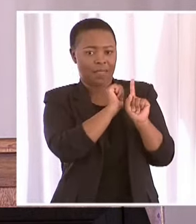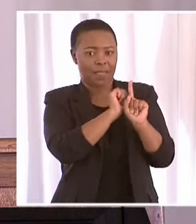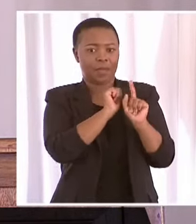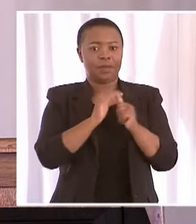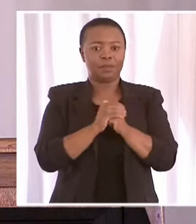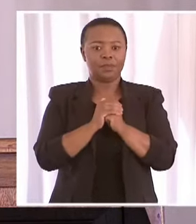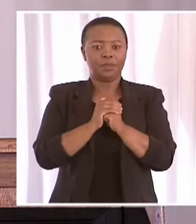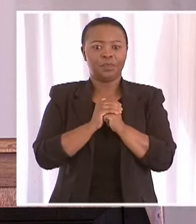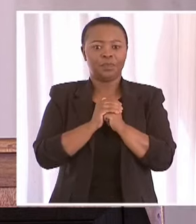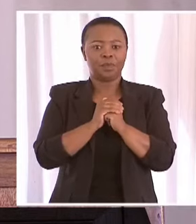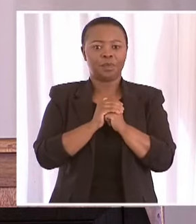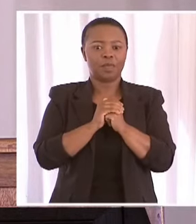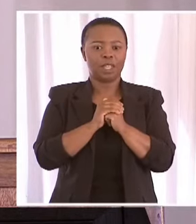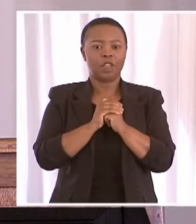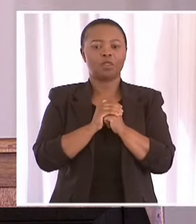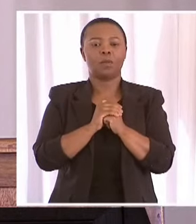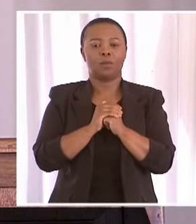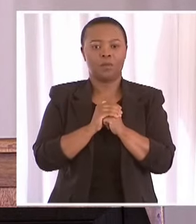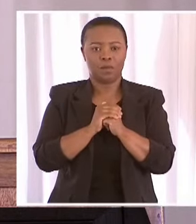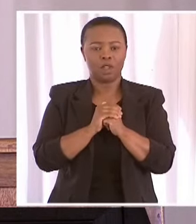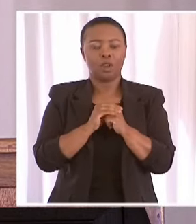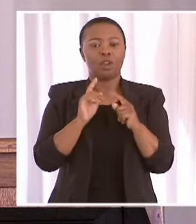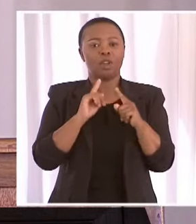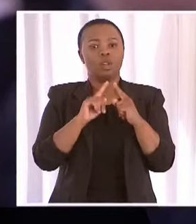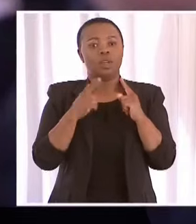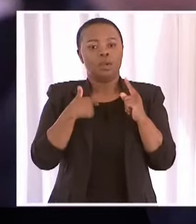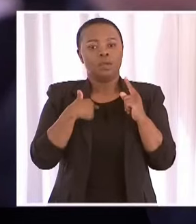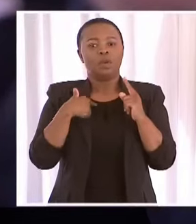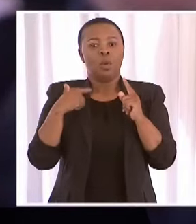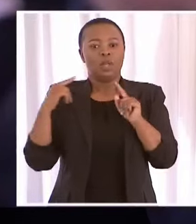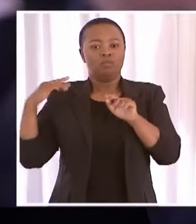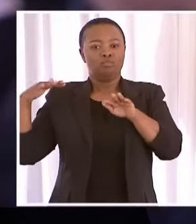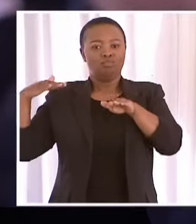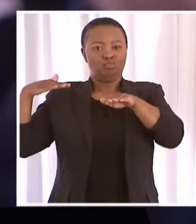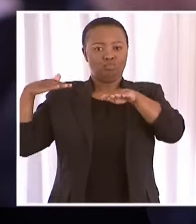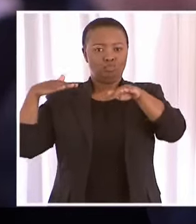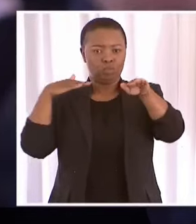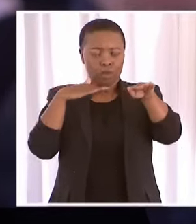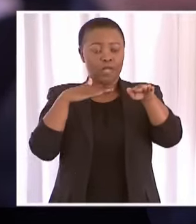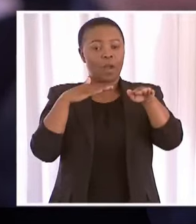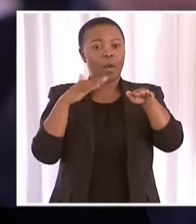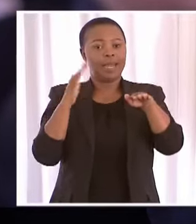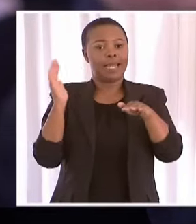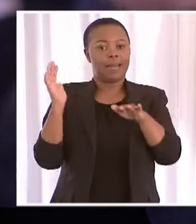I was sitting somewhere there when his convoy arrived